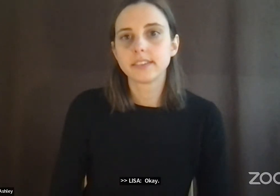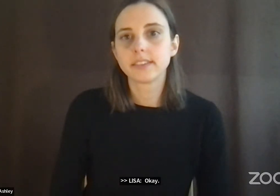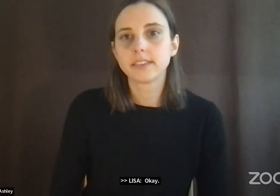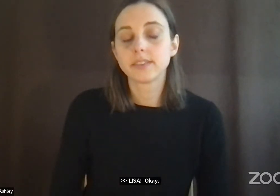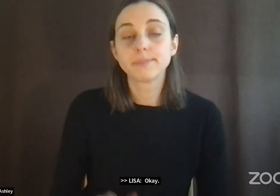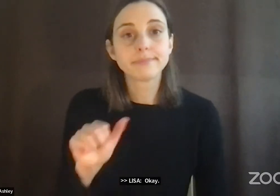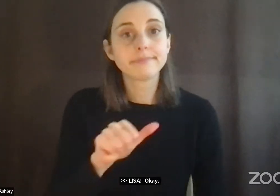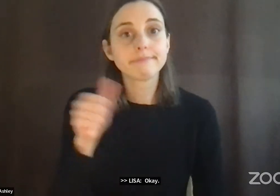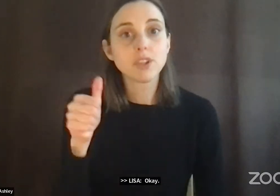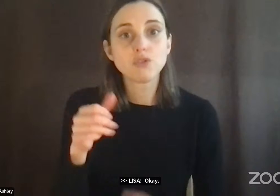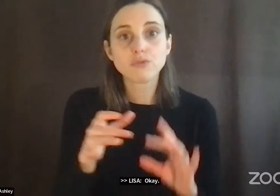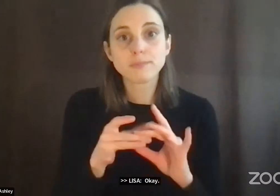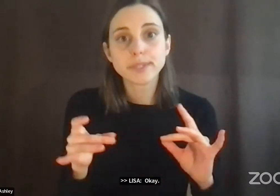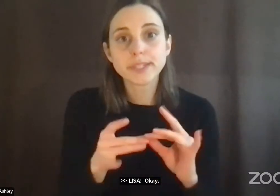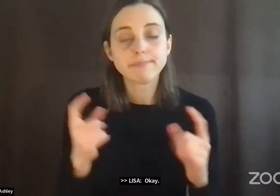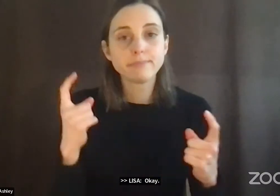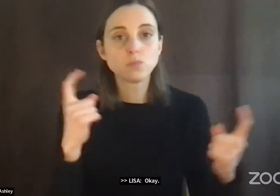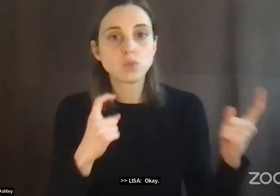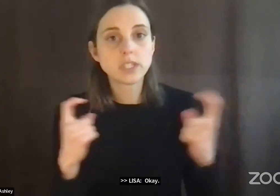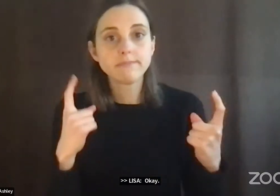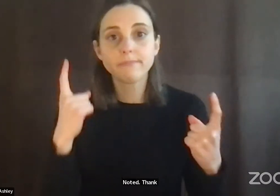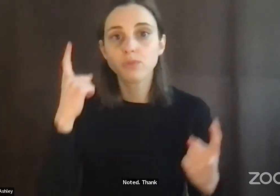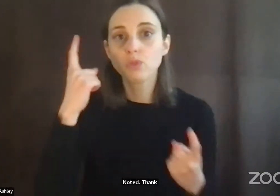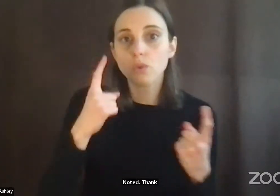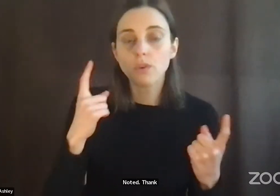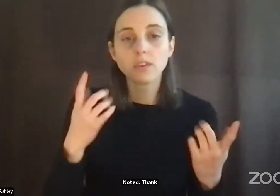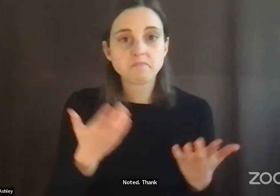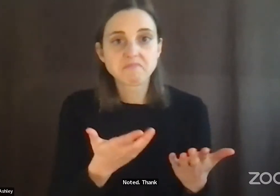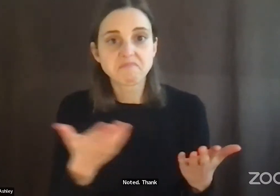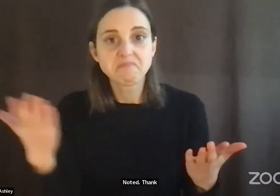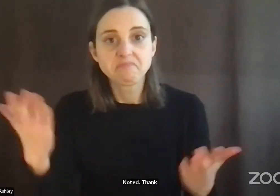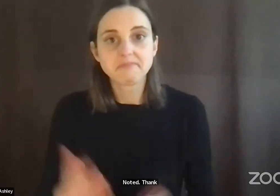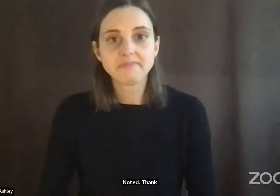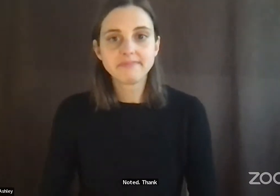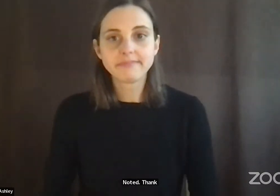Other questions, other thoughts, comments, feedback?